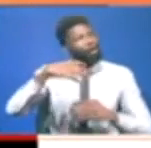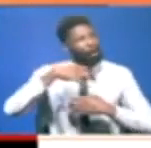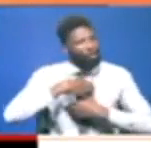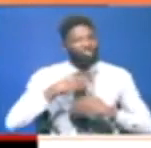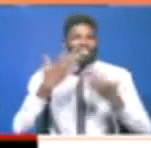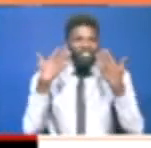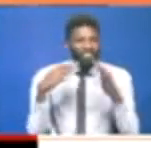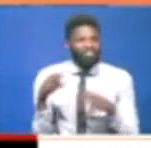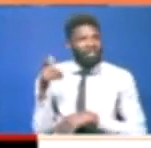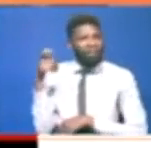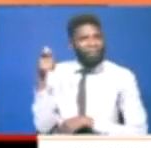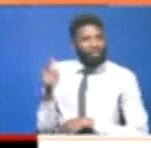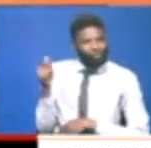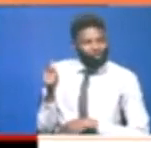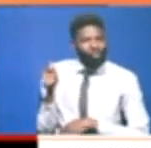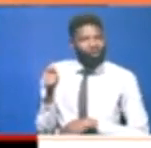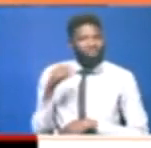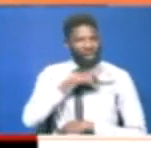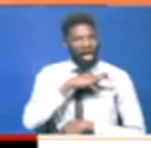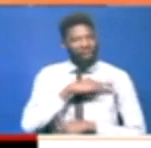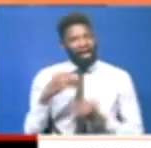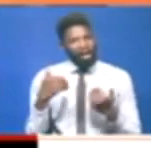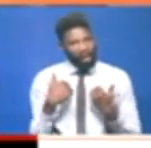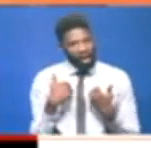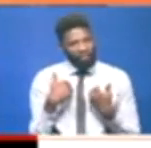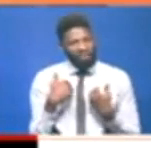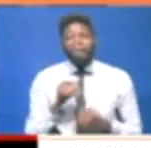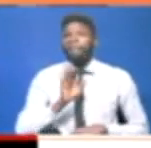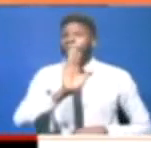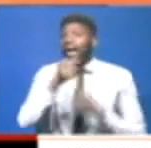facing challenges, you know, with accessing